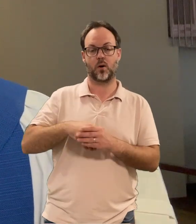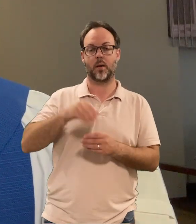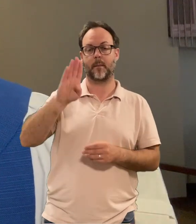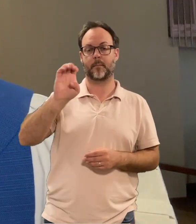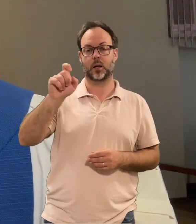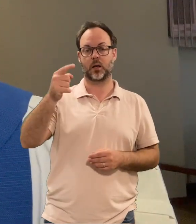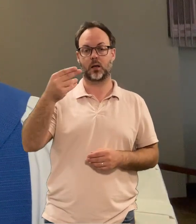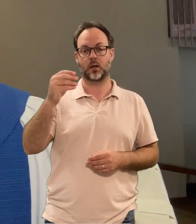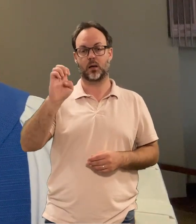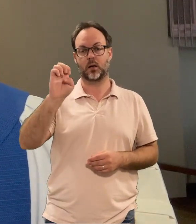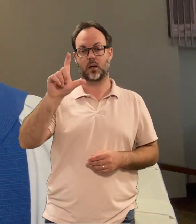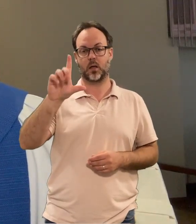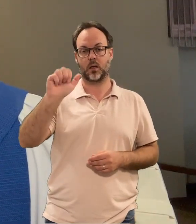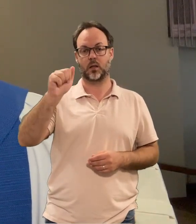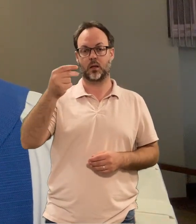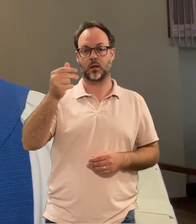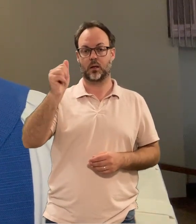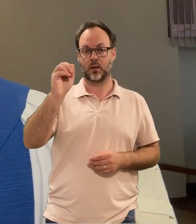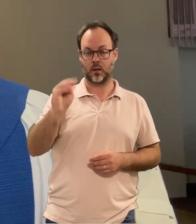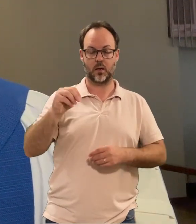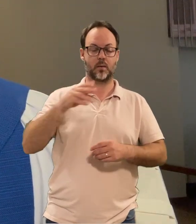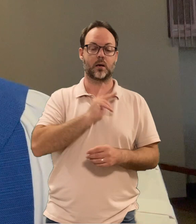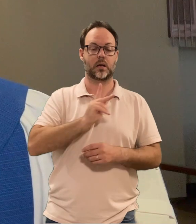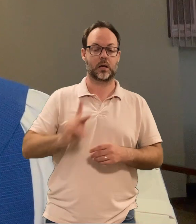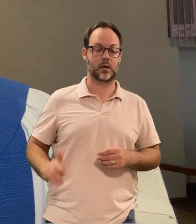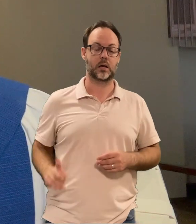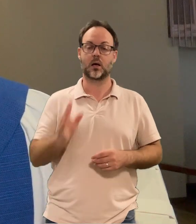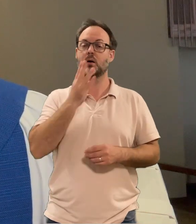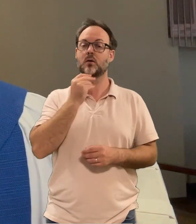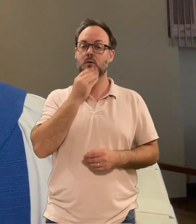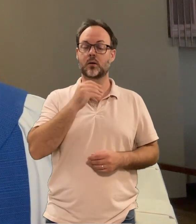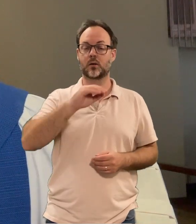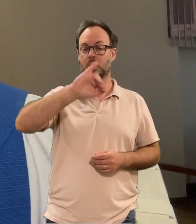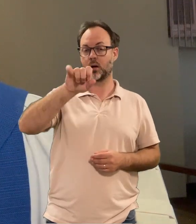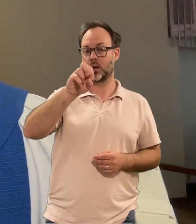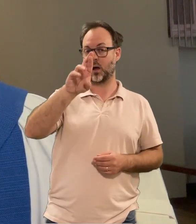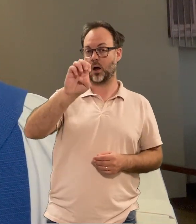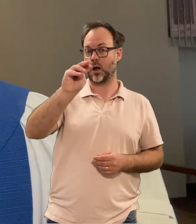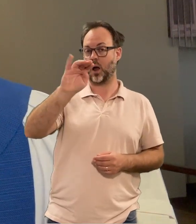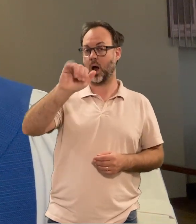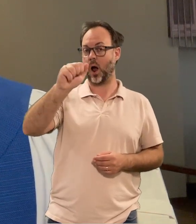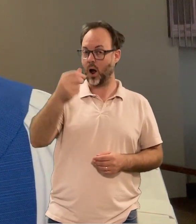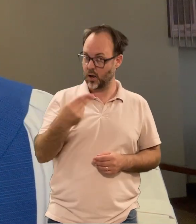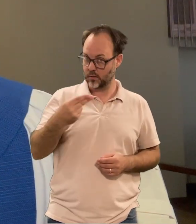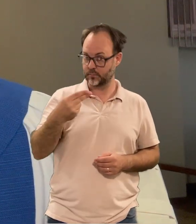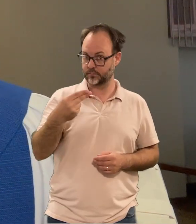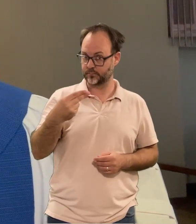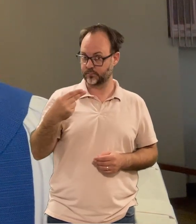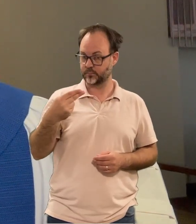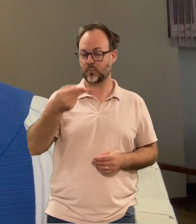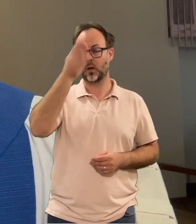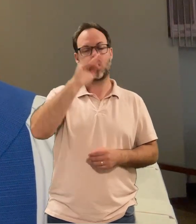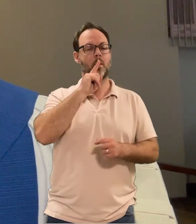in Bethlehem and that he would be the King of the Jews. Through the prophet